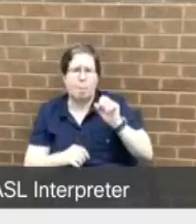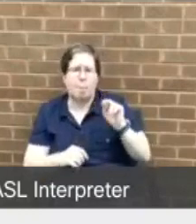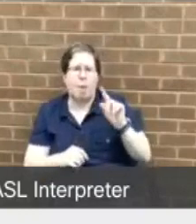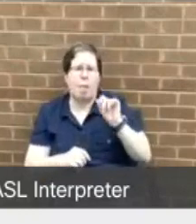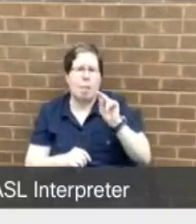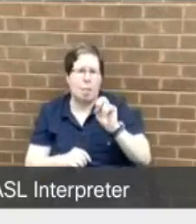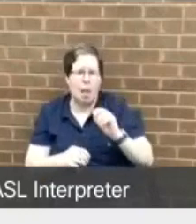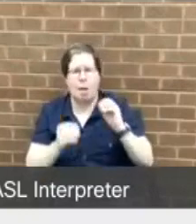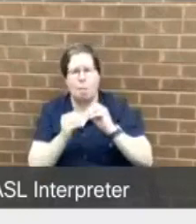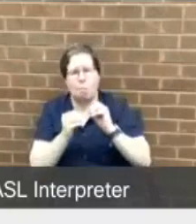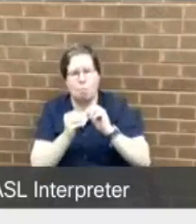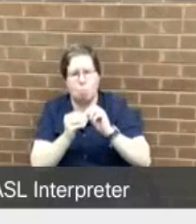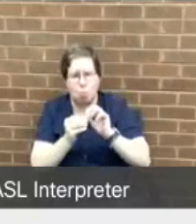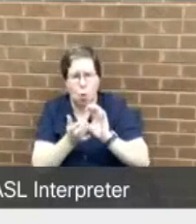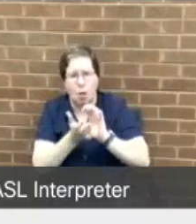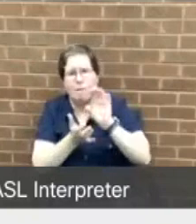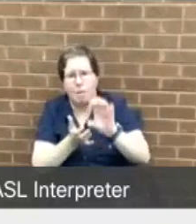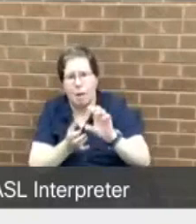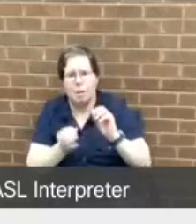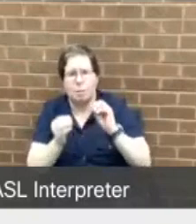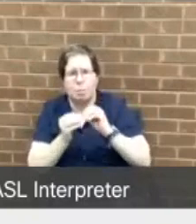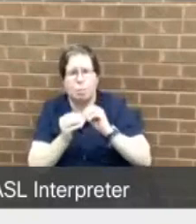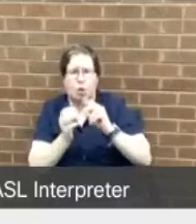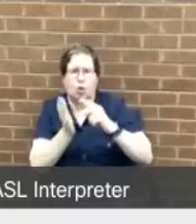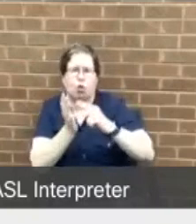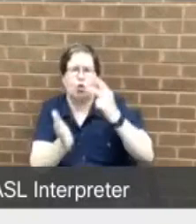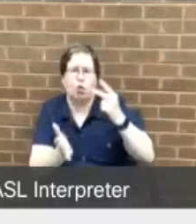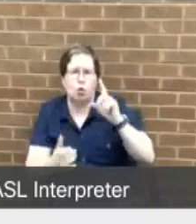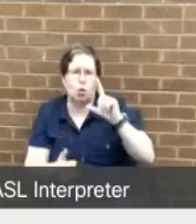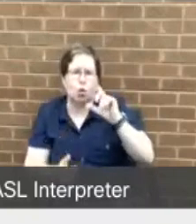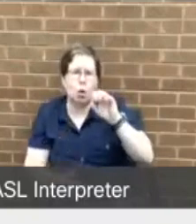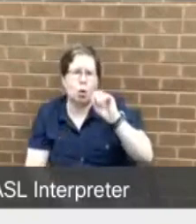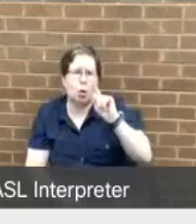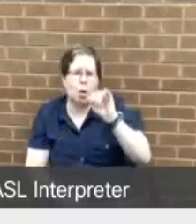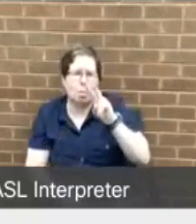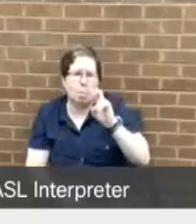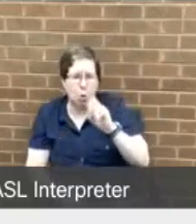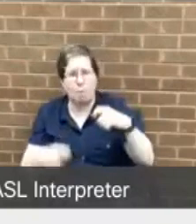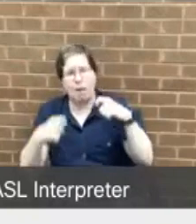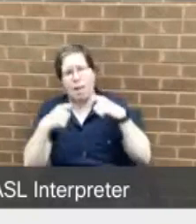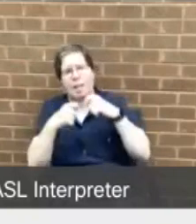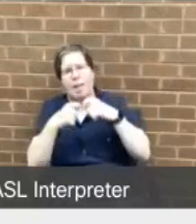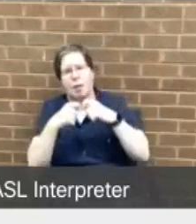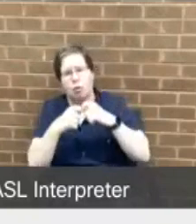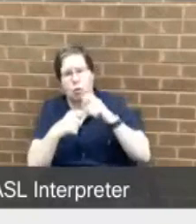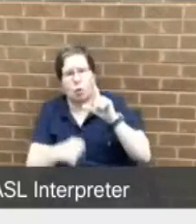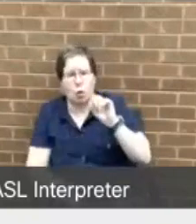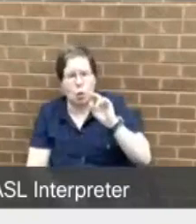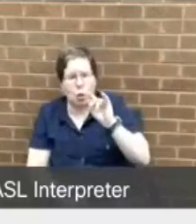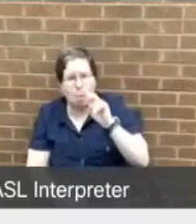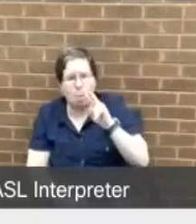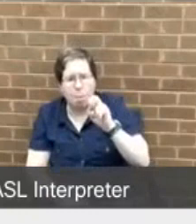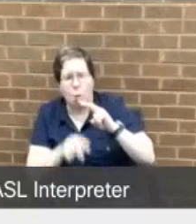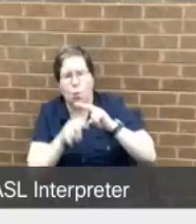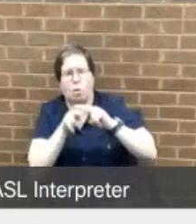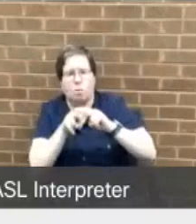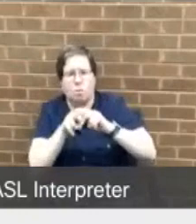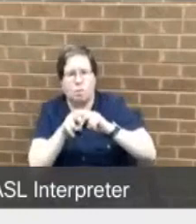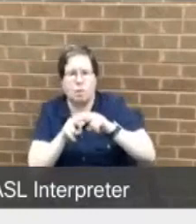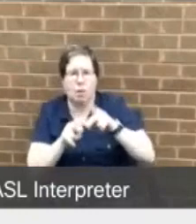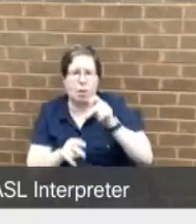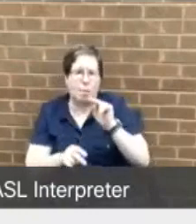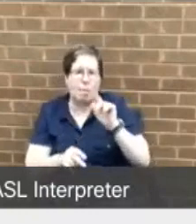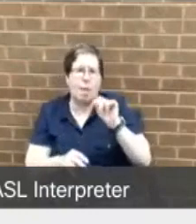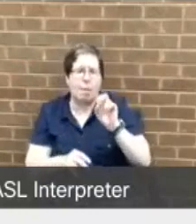Line, we're making more investments. So we're buying dual locomotives. So we're going to be running electric locomotives on the Penn Line, but diesel on the Camden Line, just